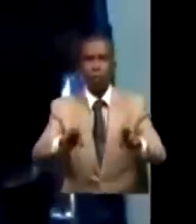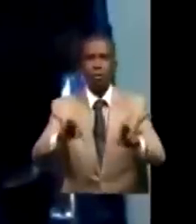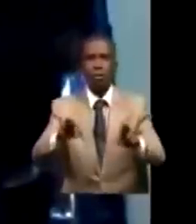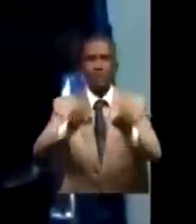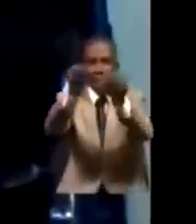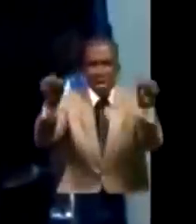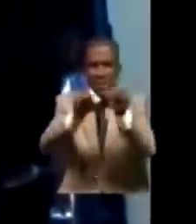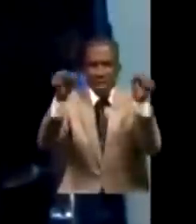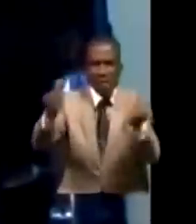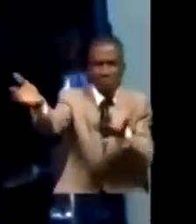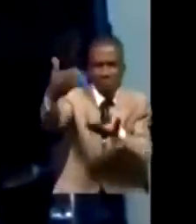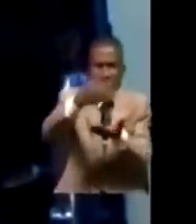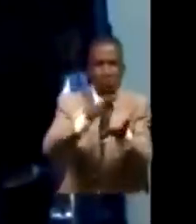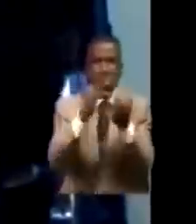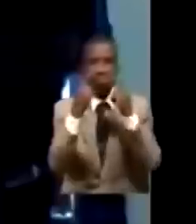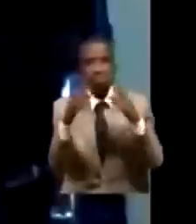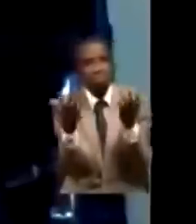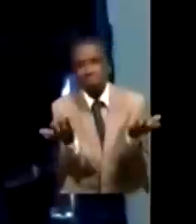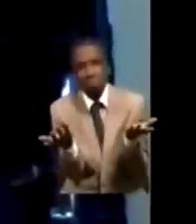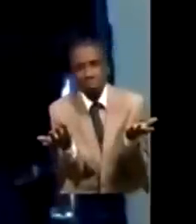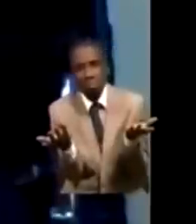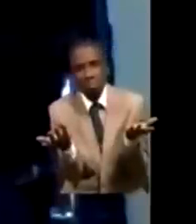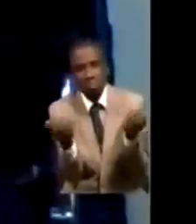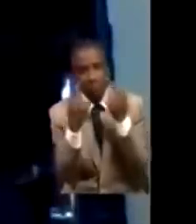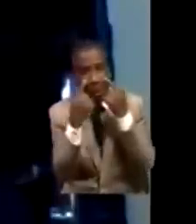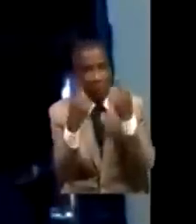sheets that led to this summary, but I signed it.